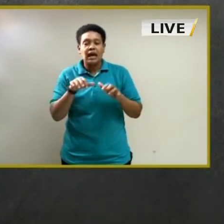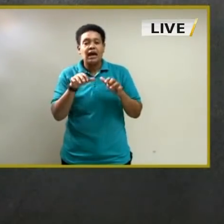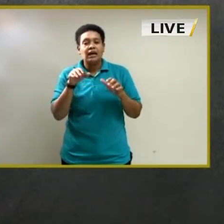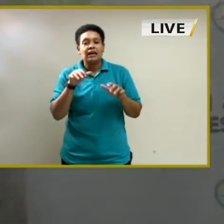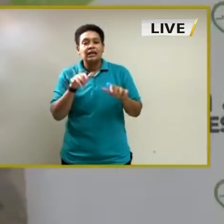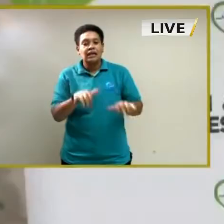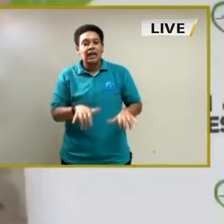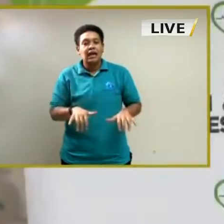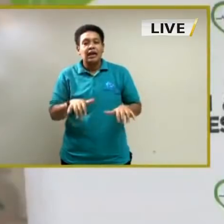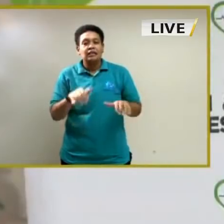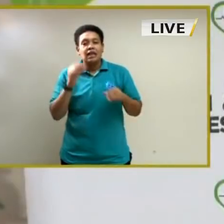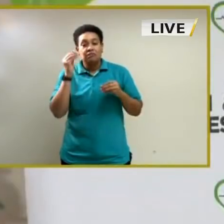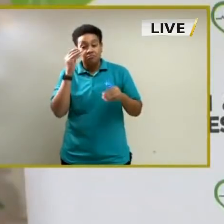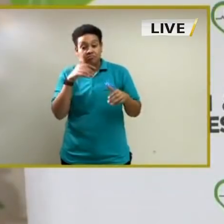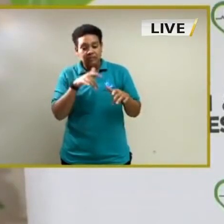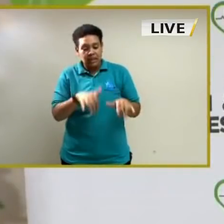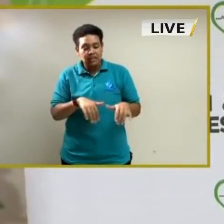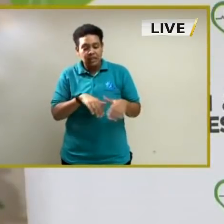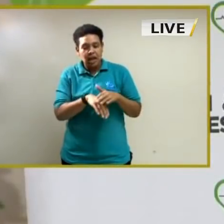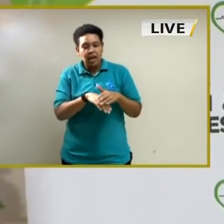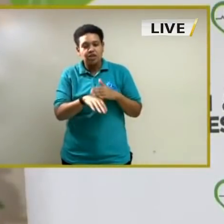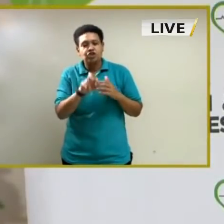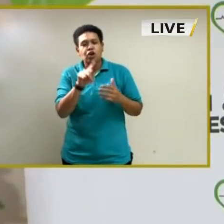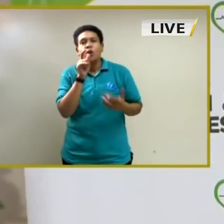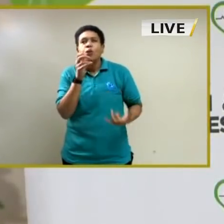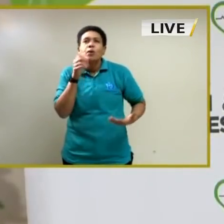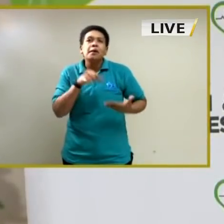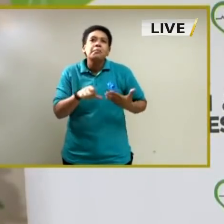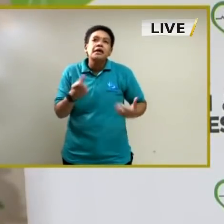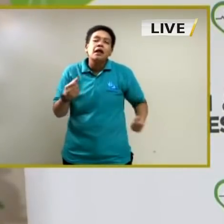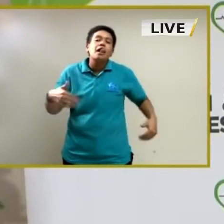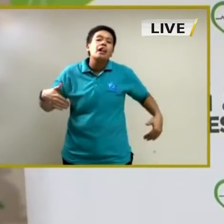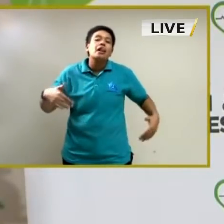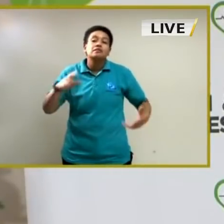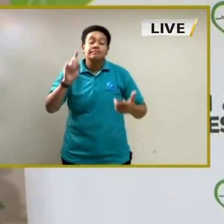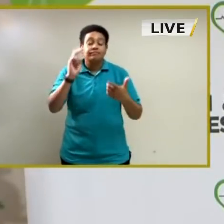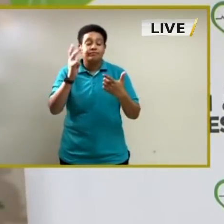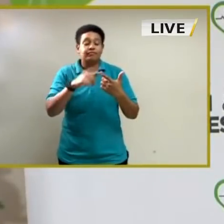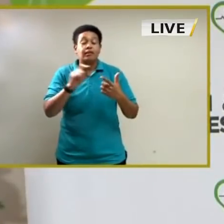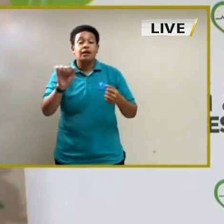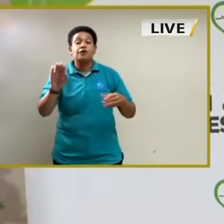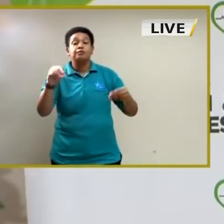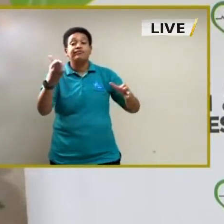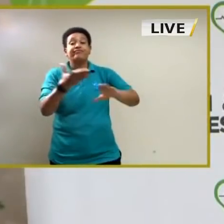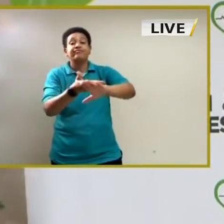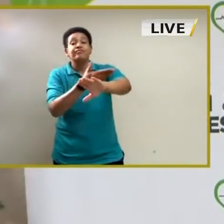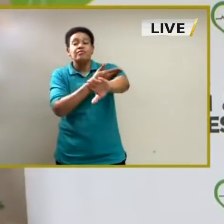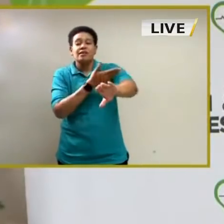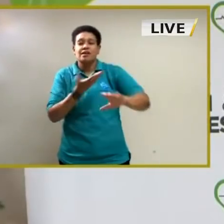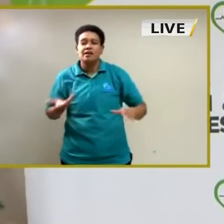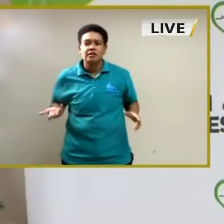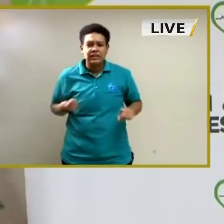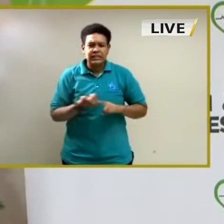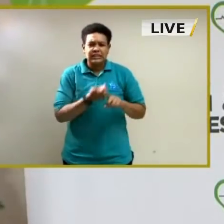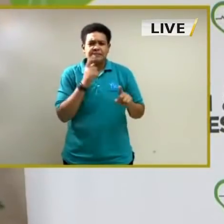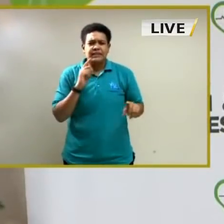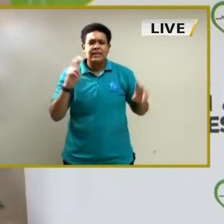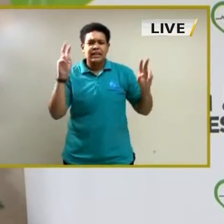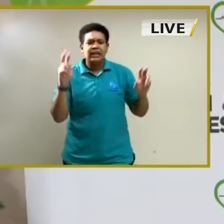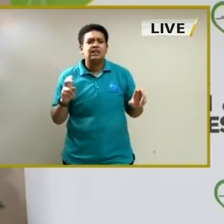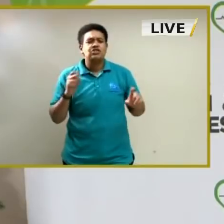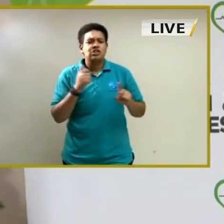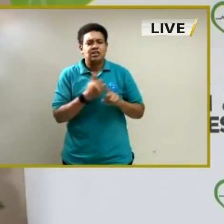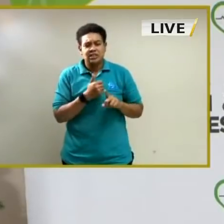time? And second question, can you provide an update as to the issue of nurses